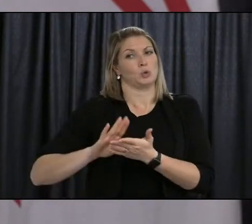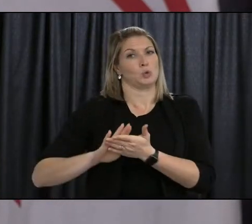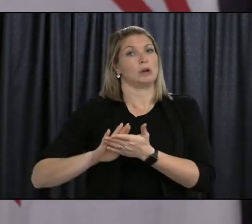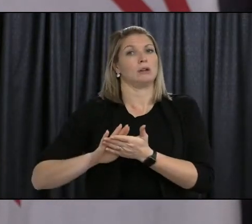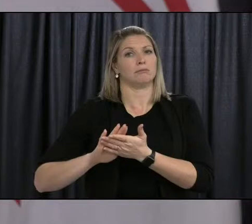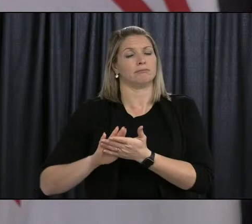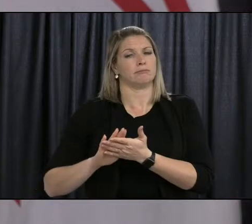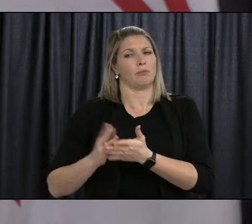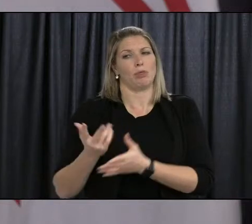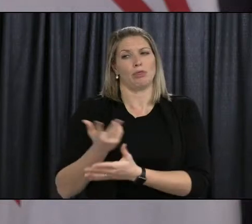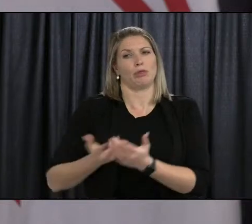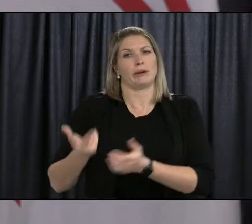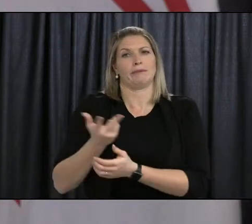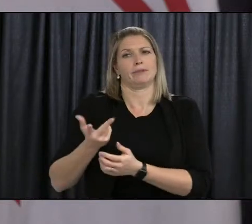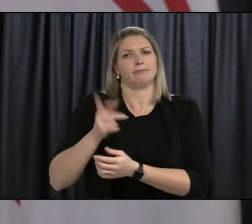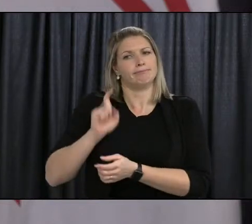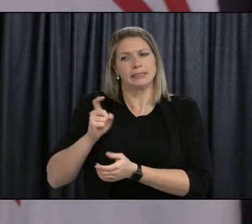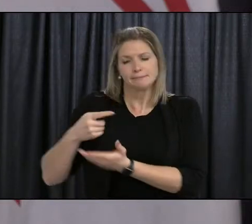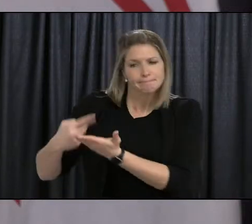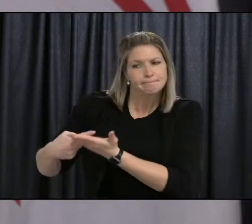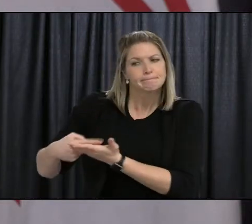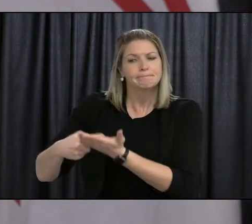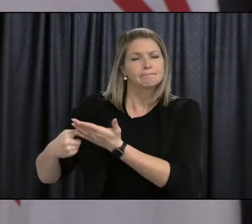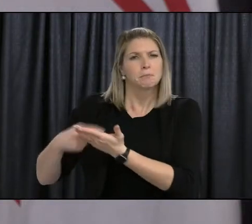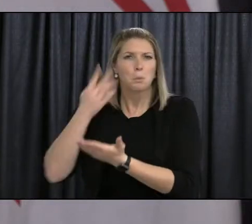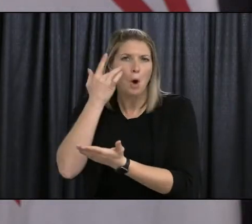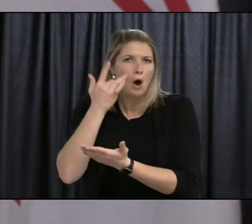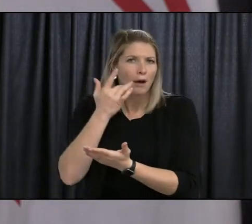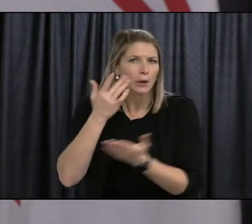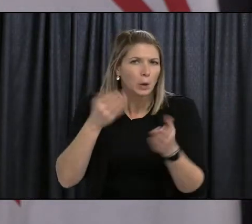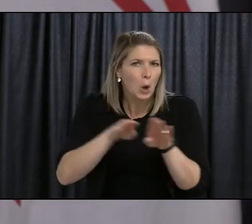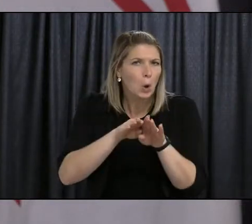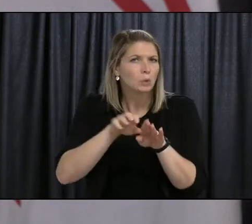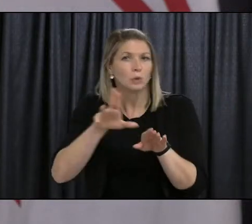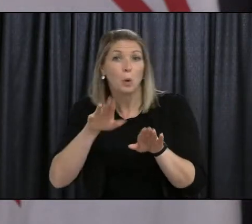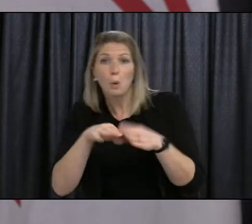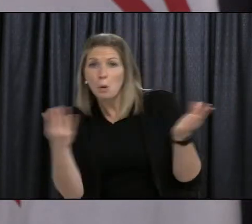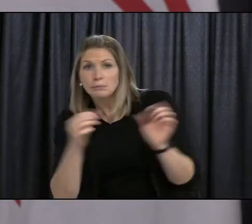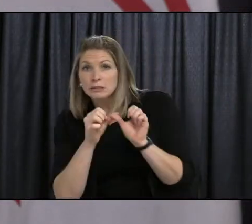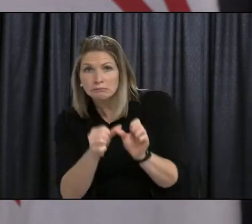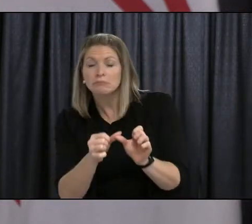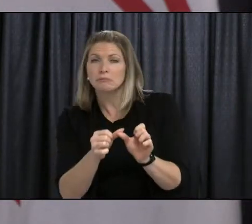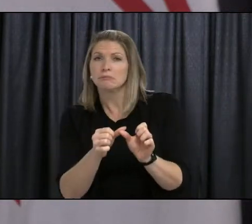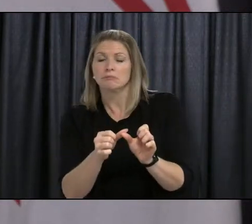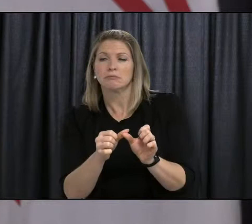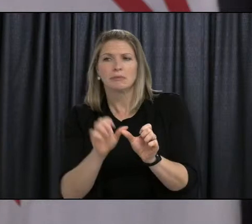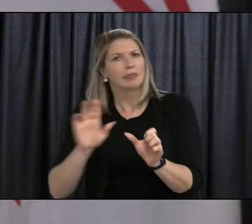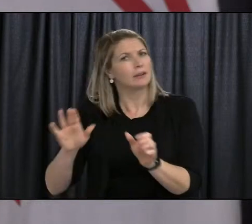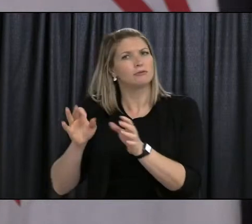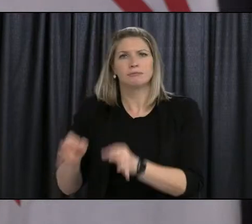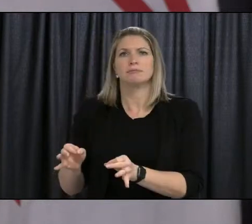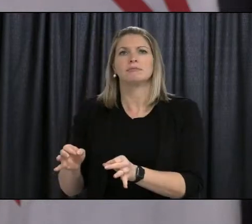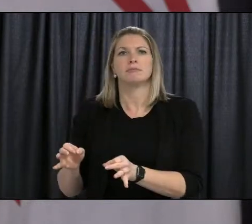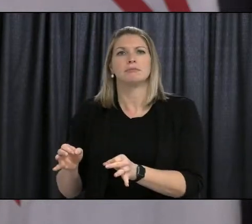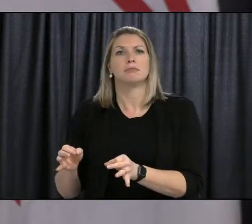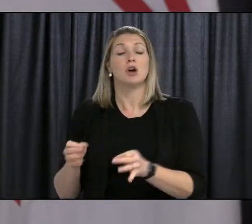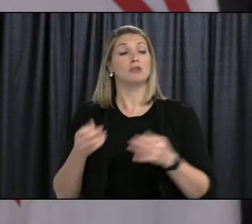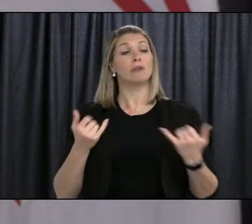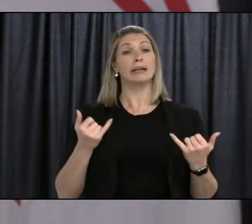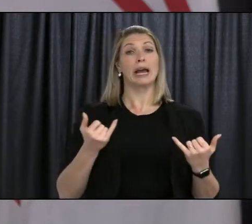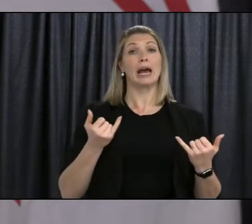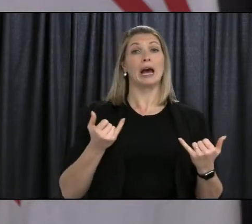other issues at play that might weigh in on that decision. But for the most part, we are